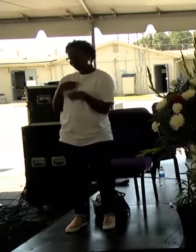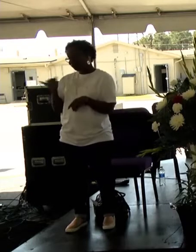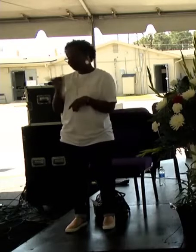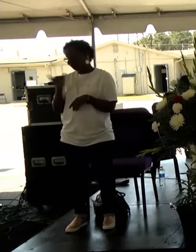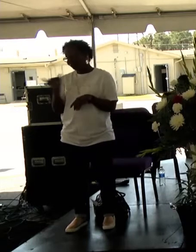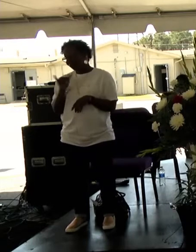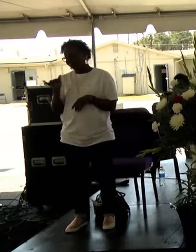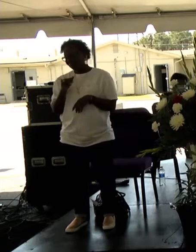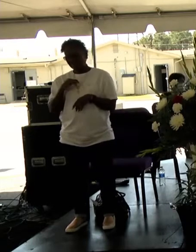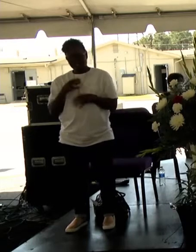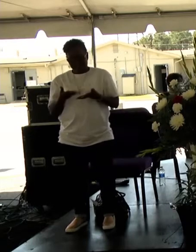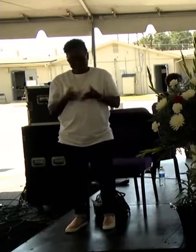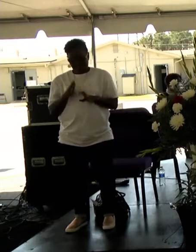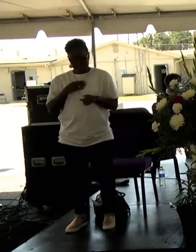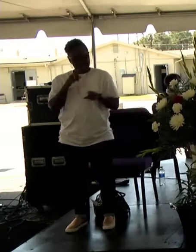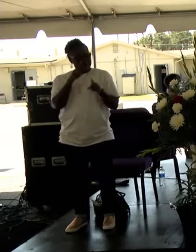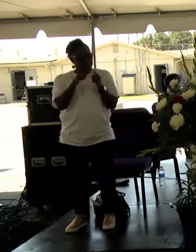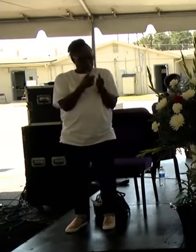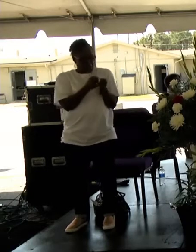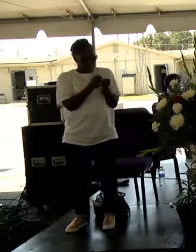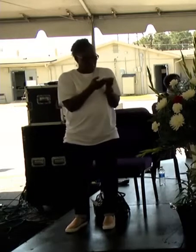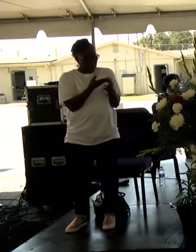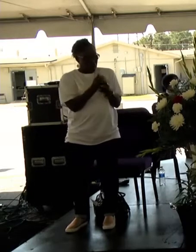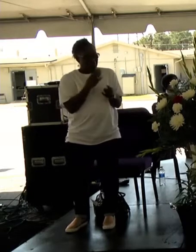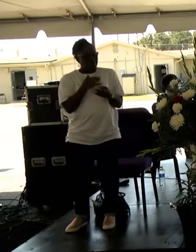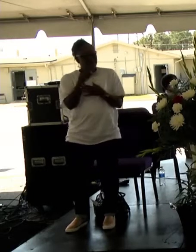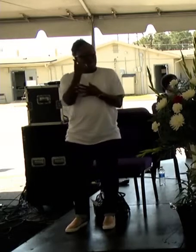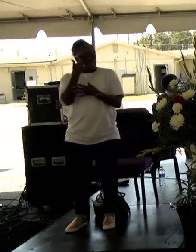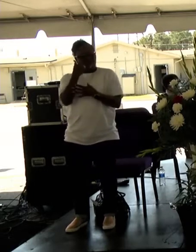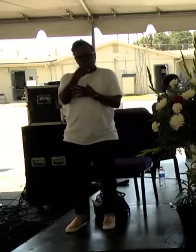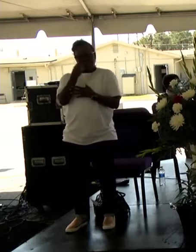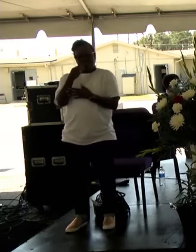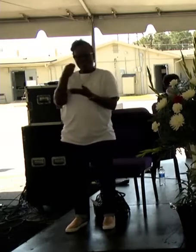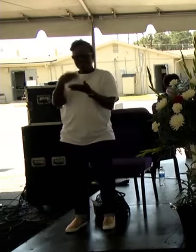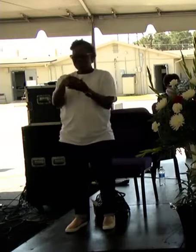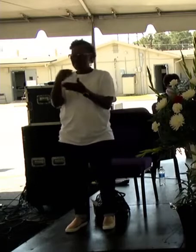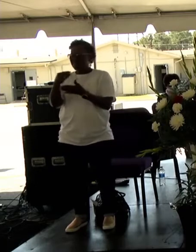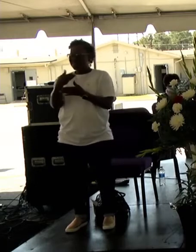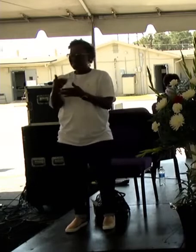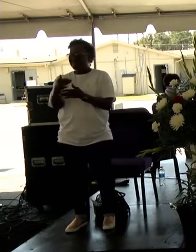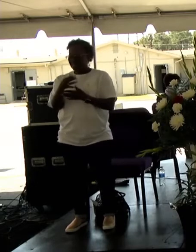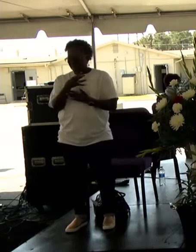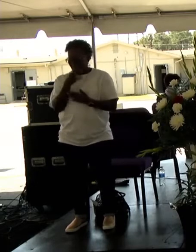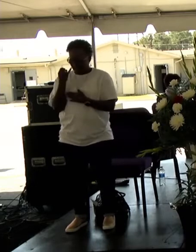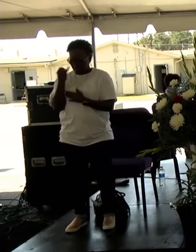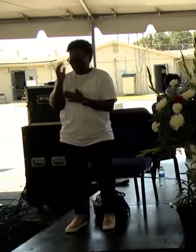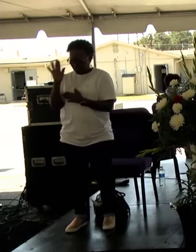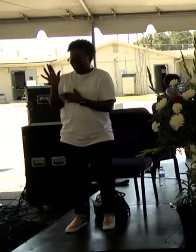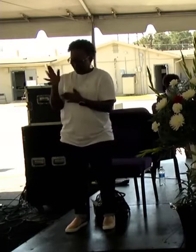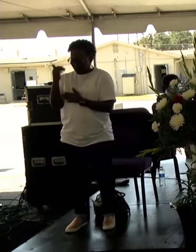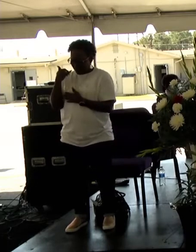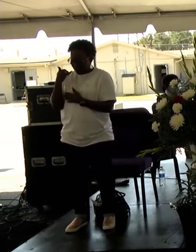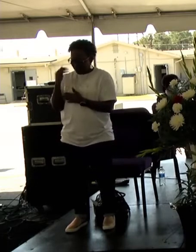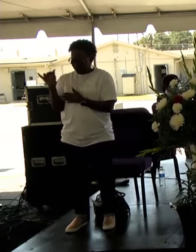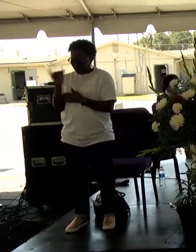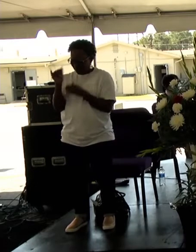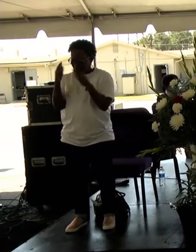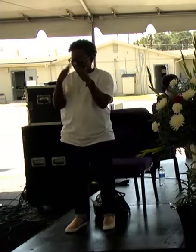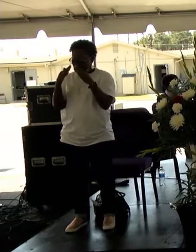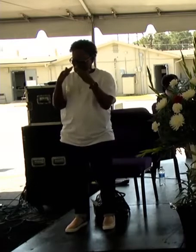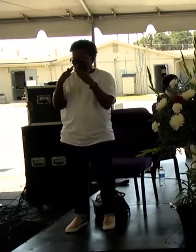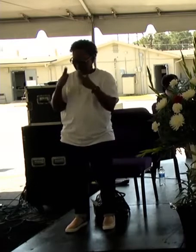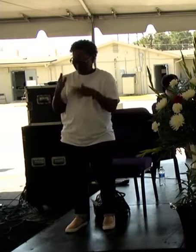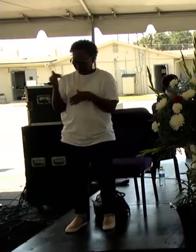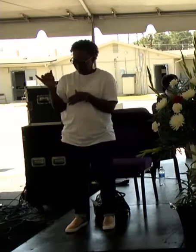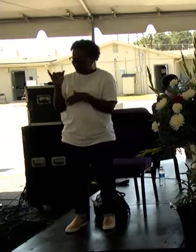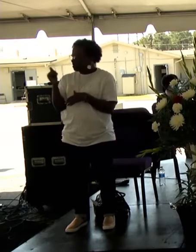exception. I let my fingers do the walking through my phone and purchase stuff. If your house is like mine,